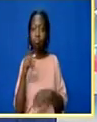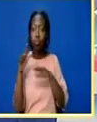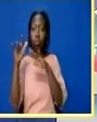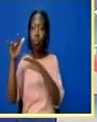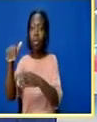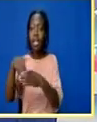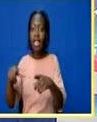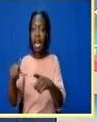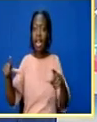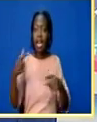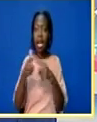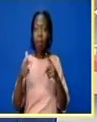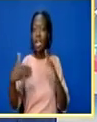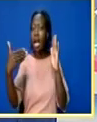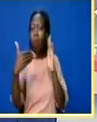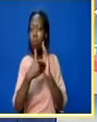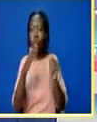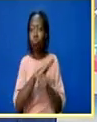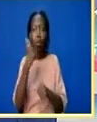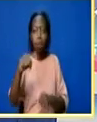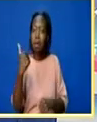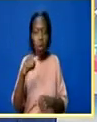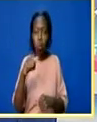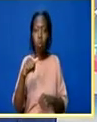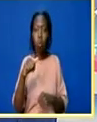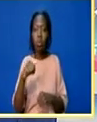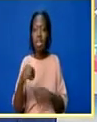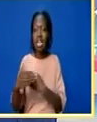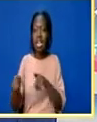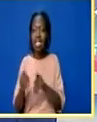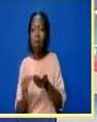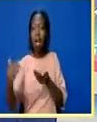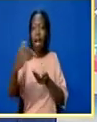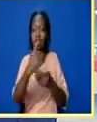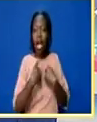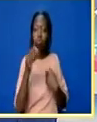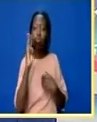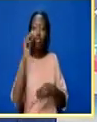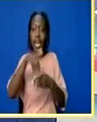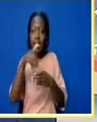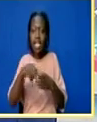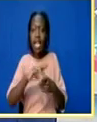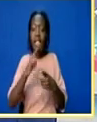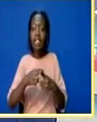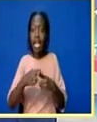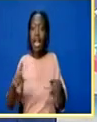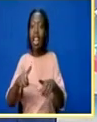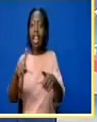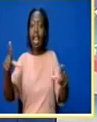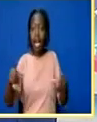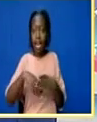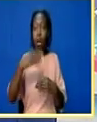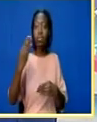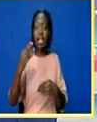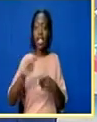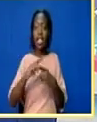has not been blocked completely. Mm. So it is like a curve, mm-hmm. there is water inside, then there is the piece of land. Then it still